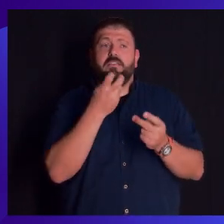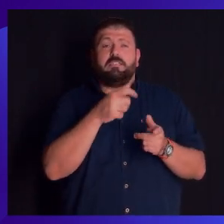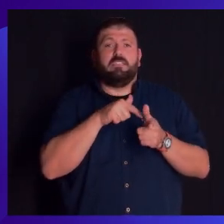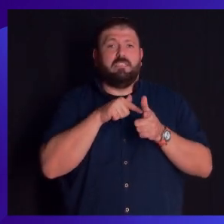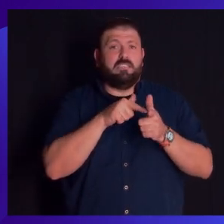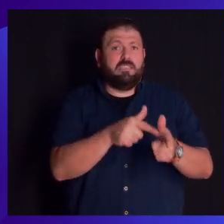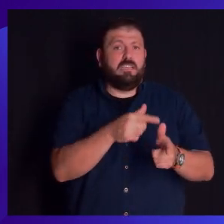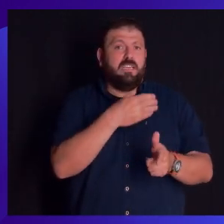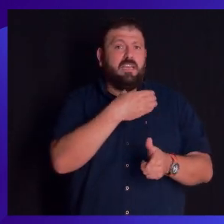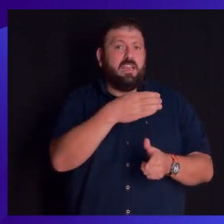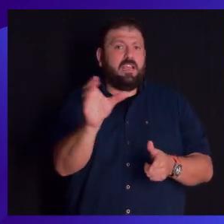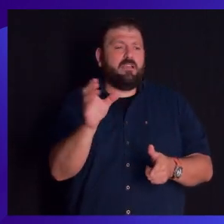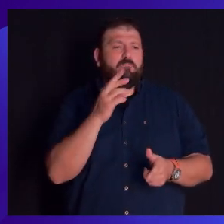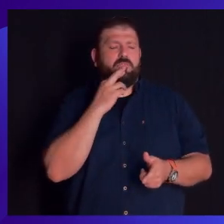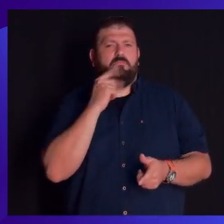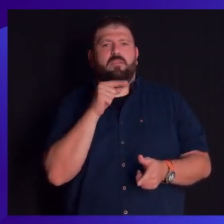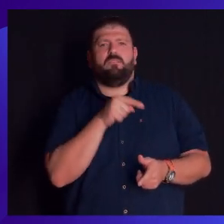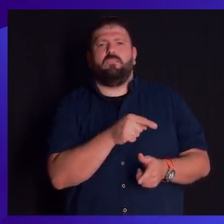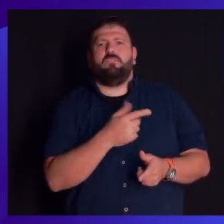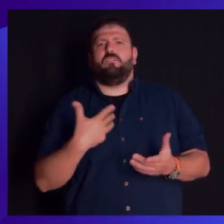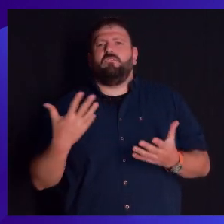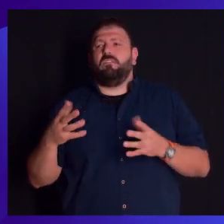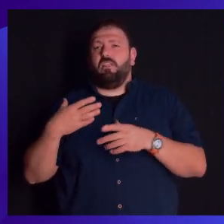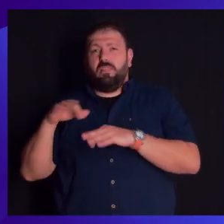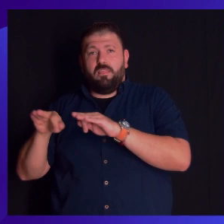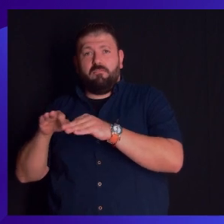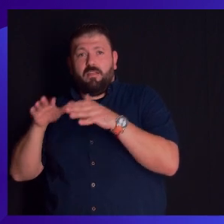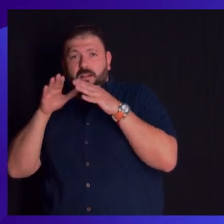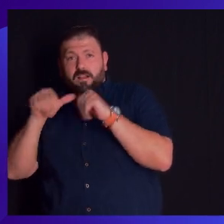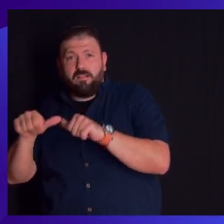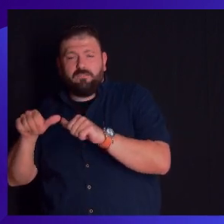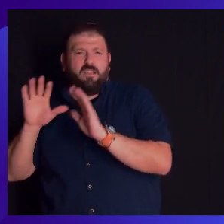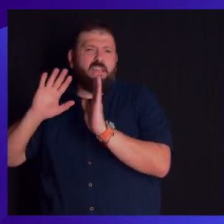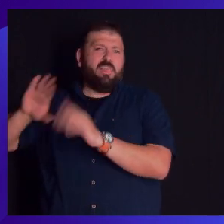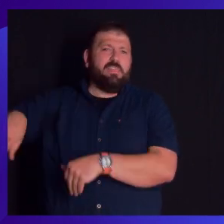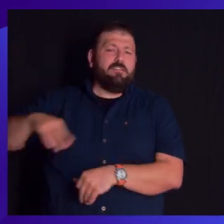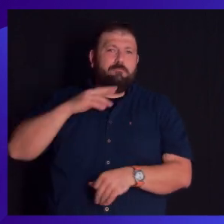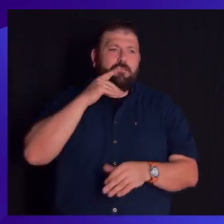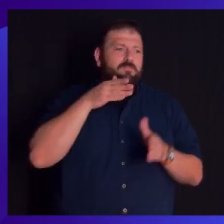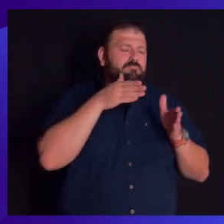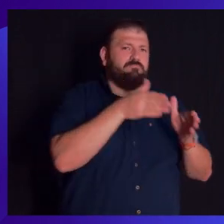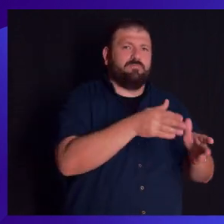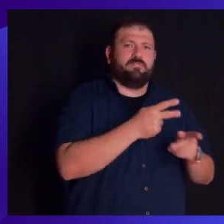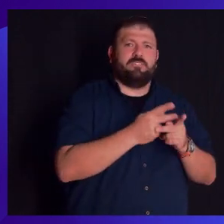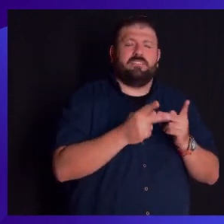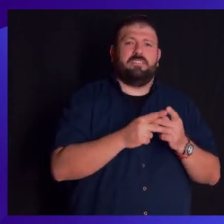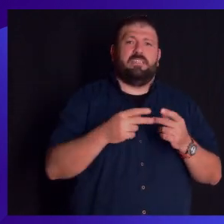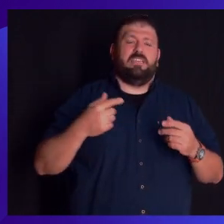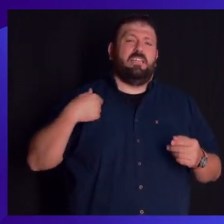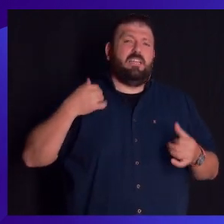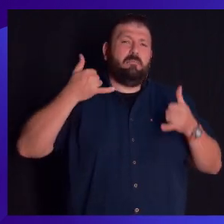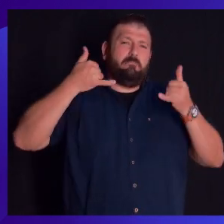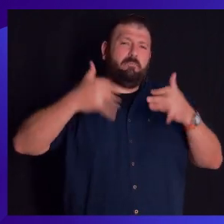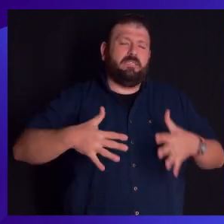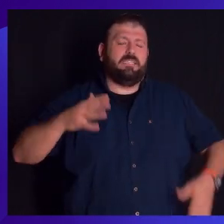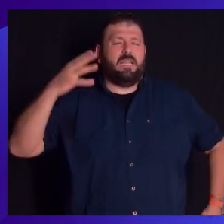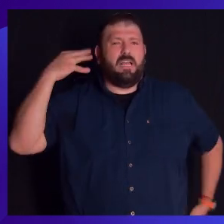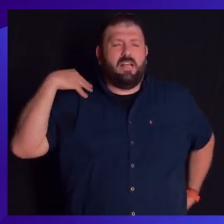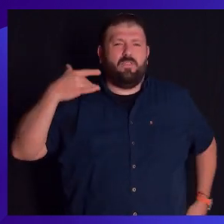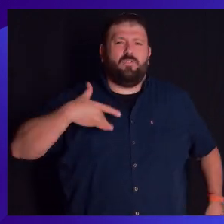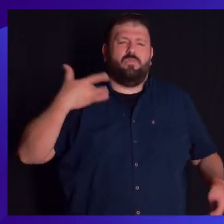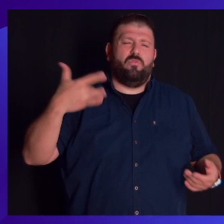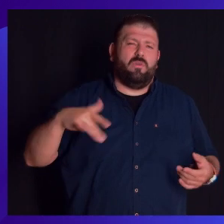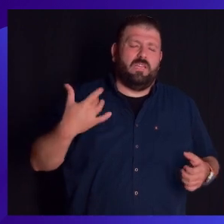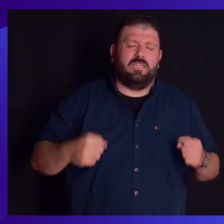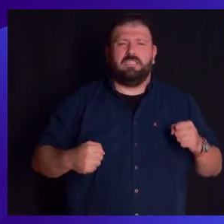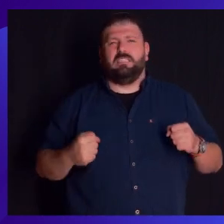pues instead yo of being prefiero out in hacer the eso. field, no, I'd rather do this. So Y cuando yo me echaba when los bultos en la espalda, imagínate, yo I me got ganaba all un these quetzal.